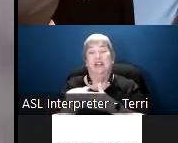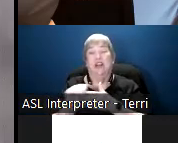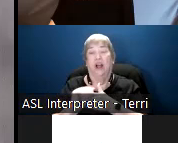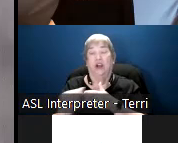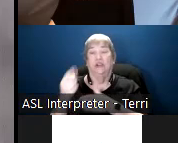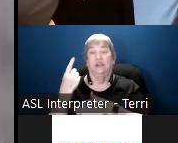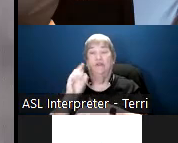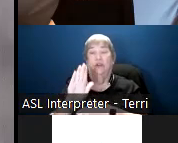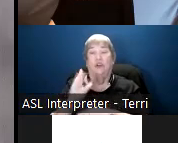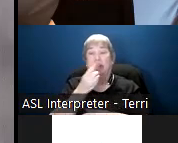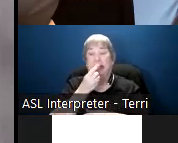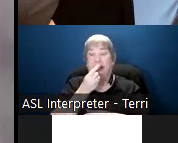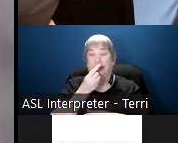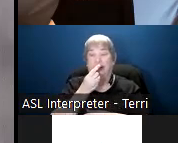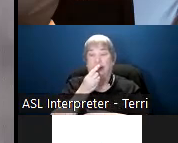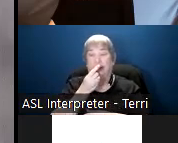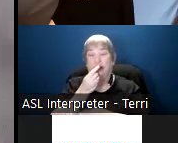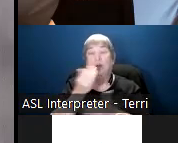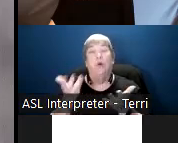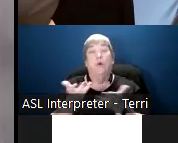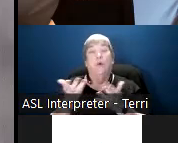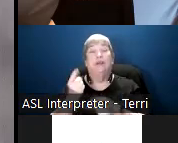tip for the server?